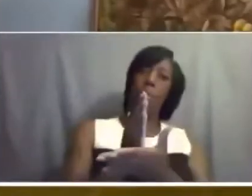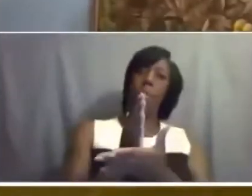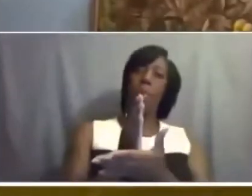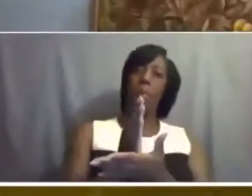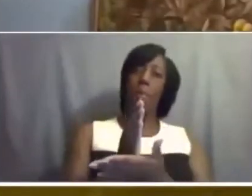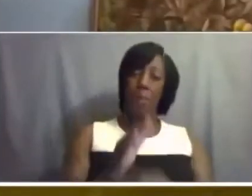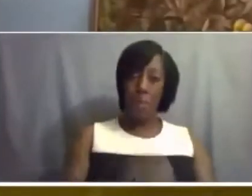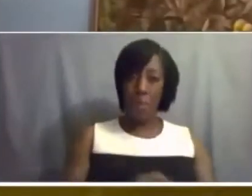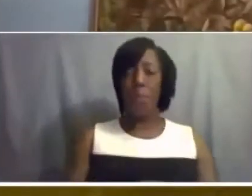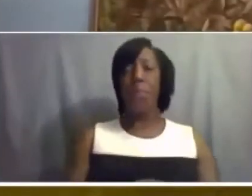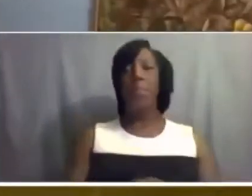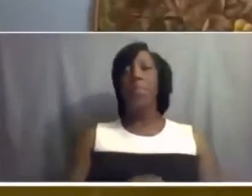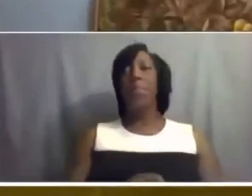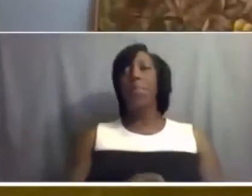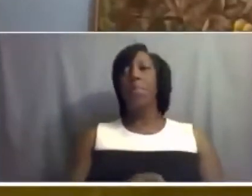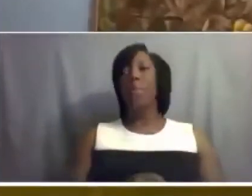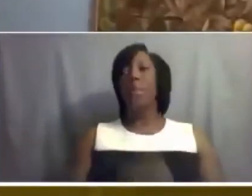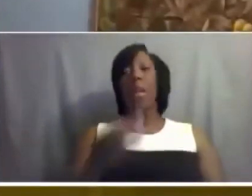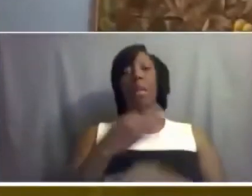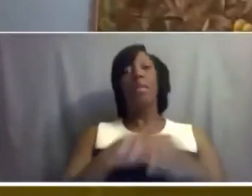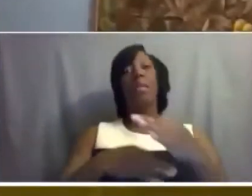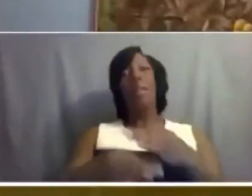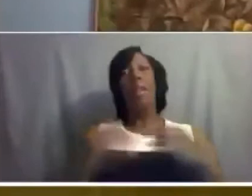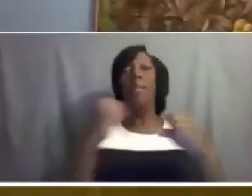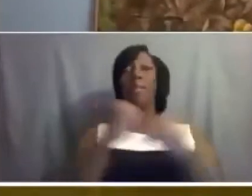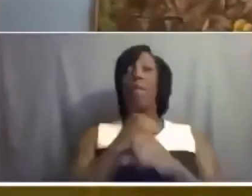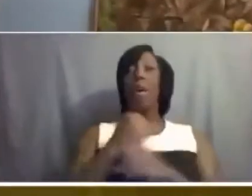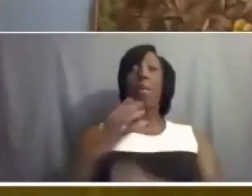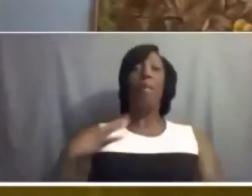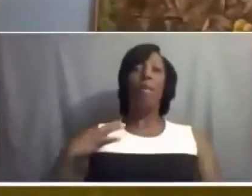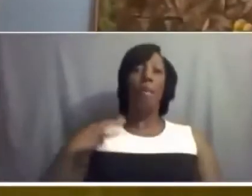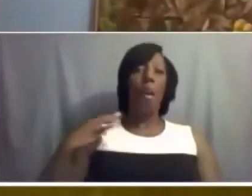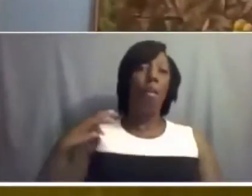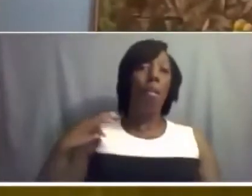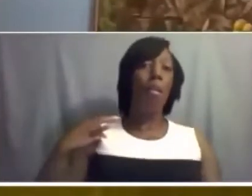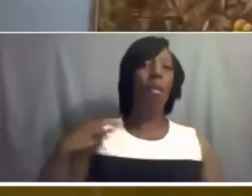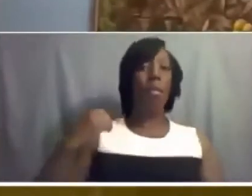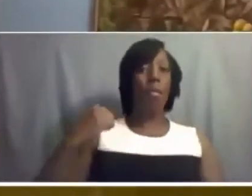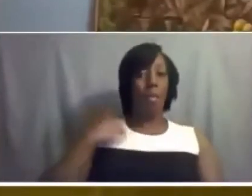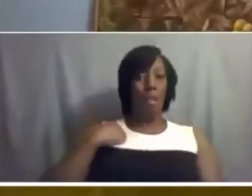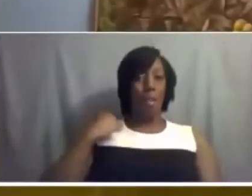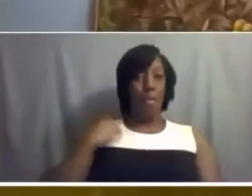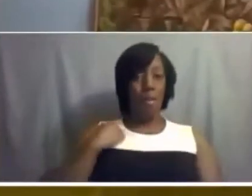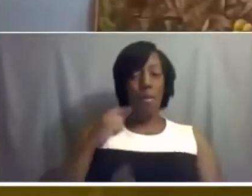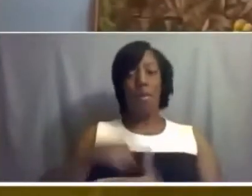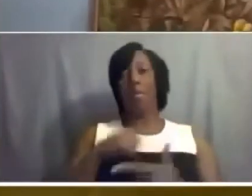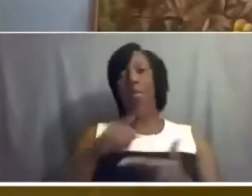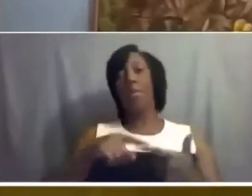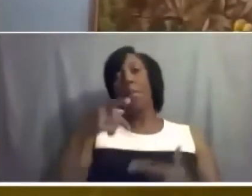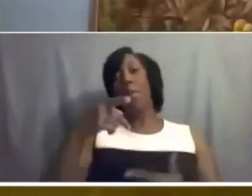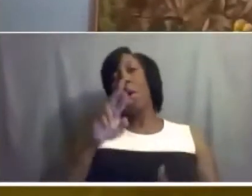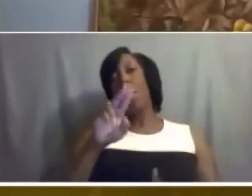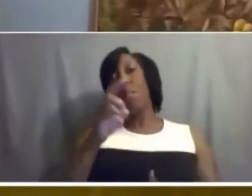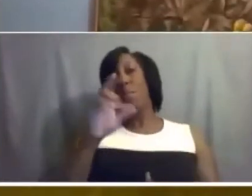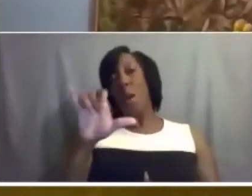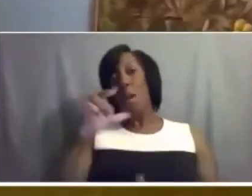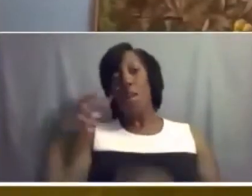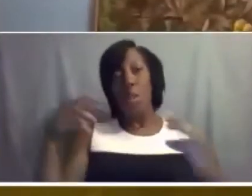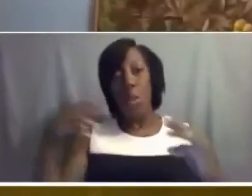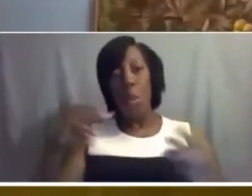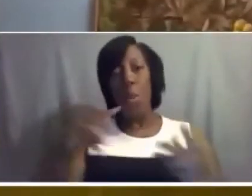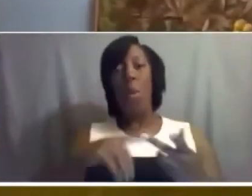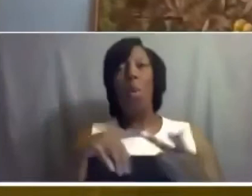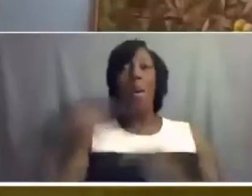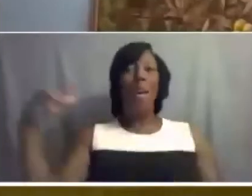fought by volunteer army, they're fought by proxy wars, they're fought mostly by air power, a lot of